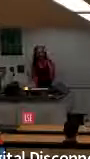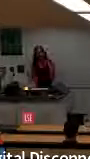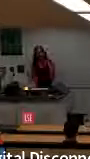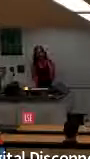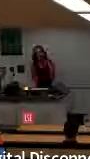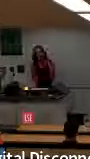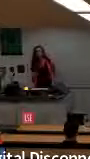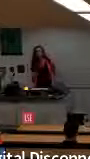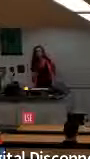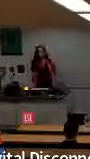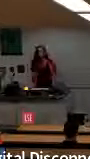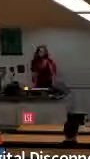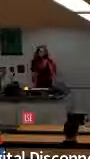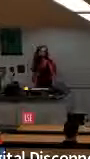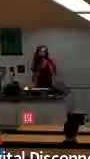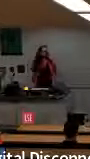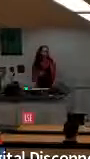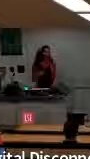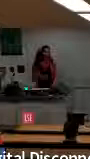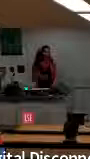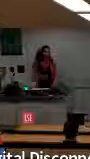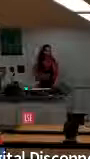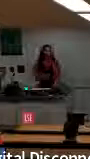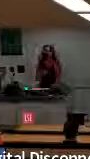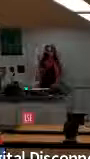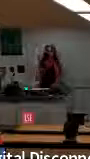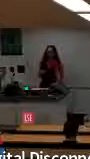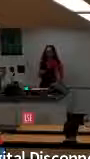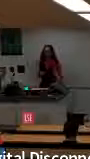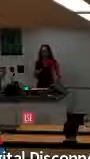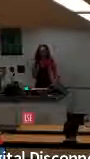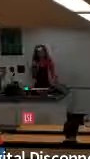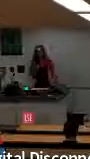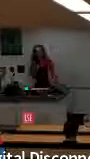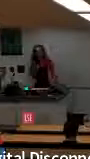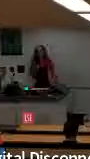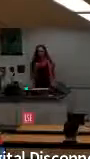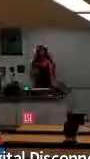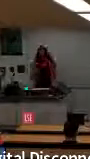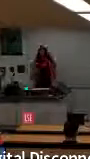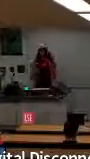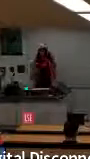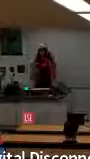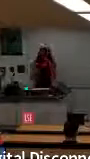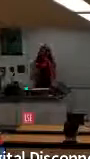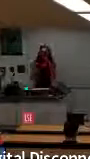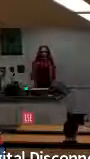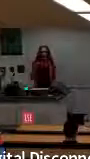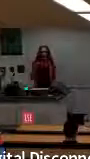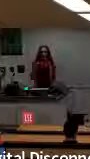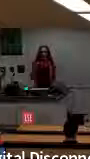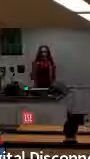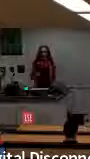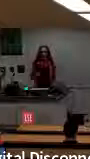of digitization in those spaces are exactly the same. And one of the things that the book tries to do is to point out that actually there are